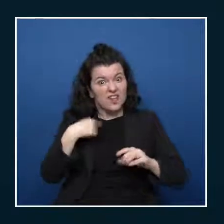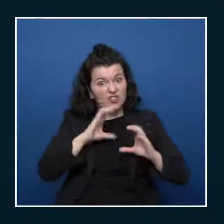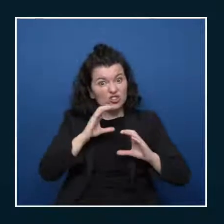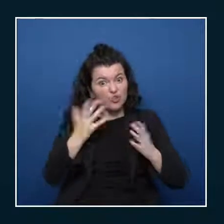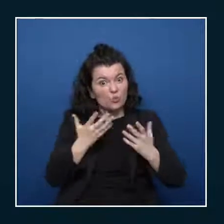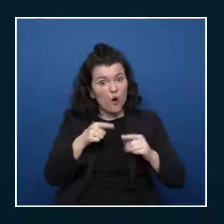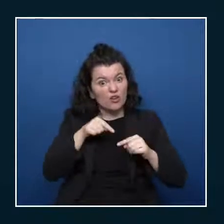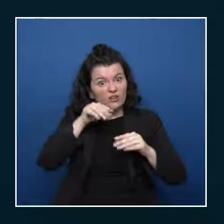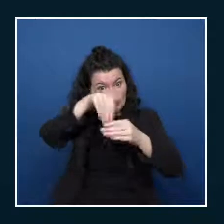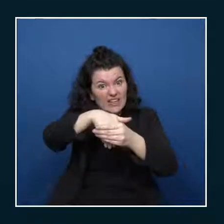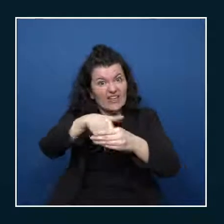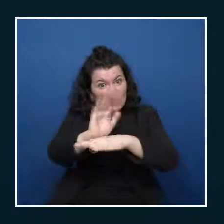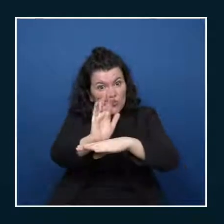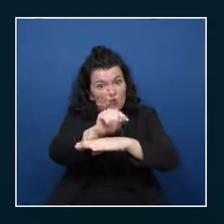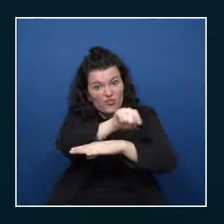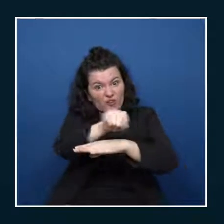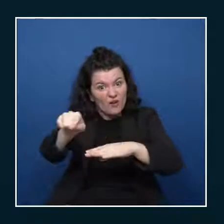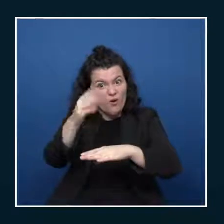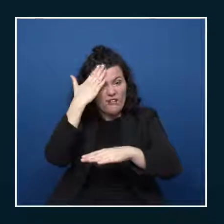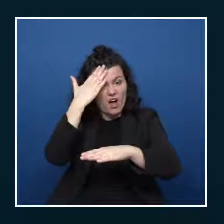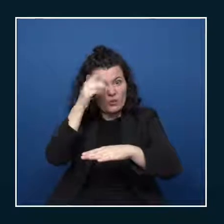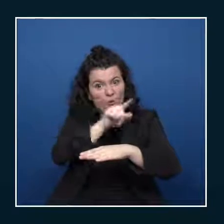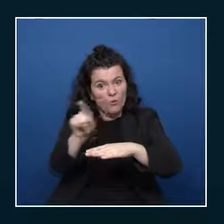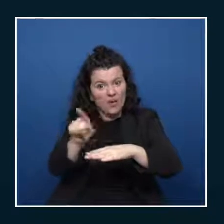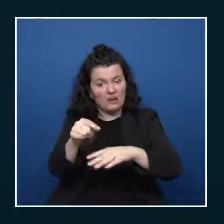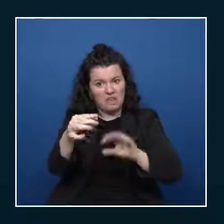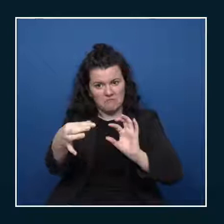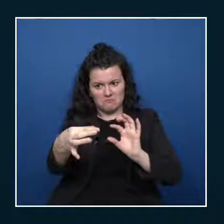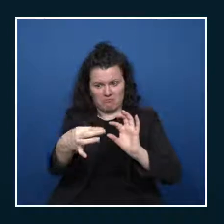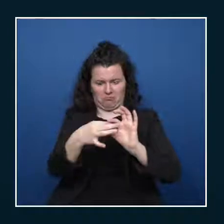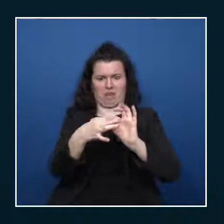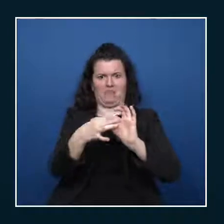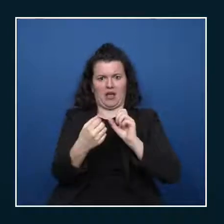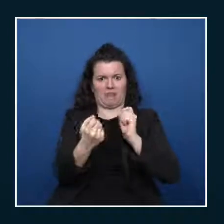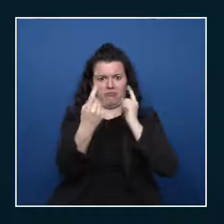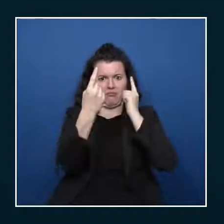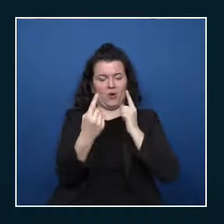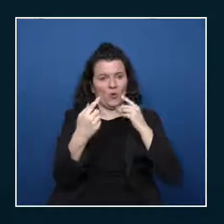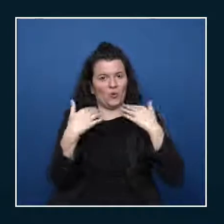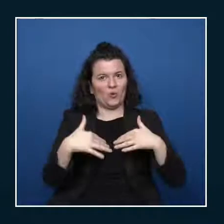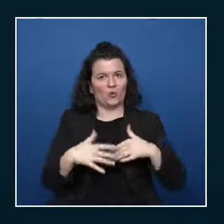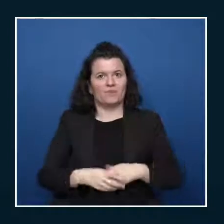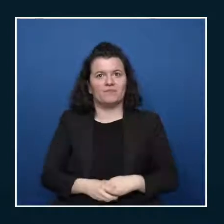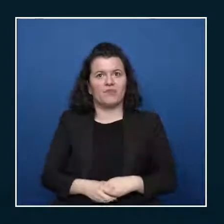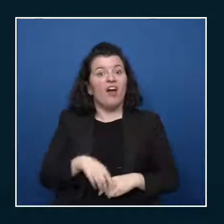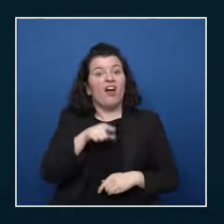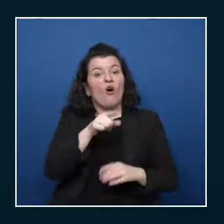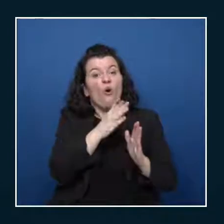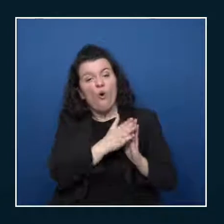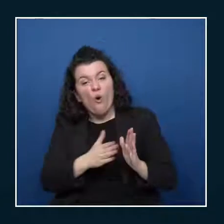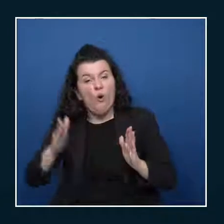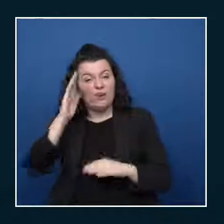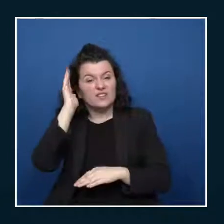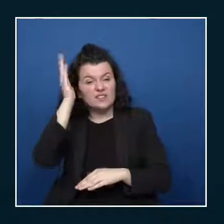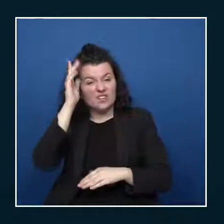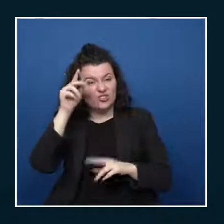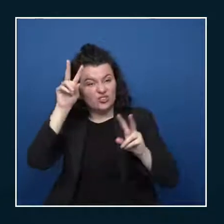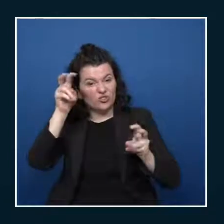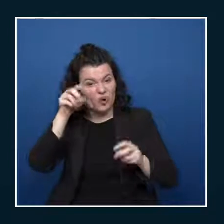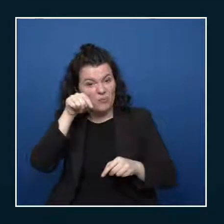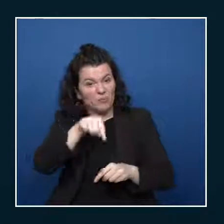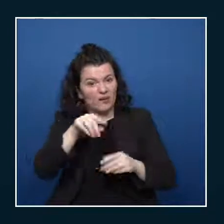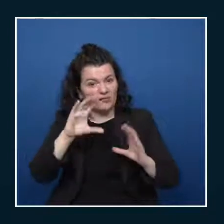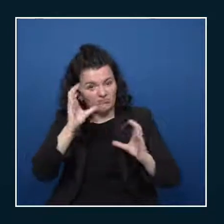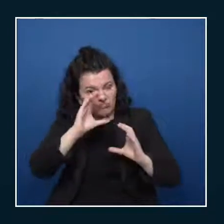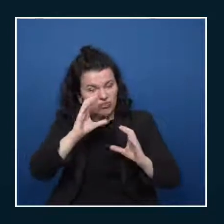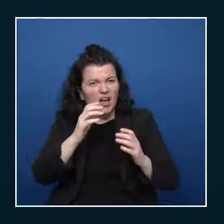That was really, yeah. By the way, that whole session was mind-blowing. It was, if you say half an